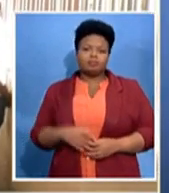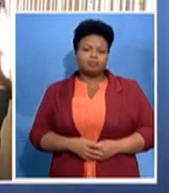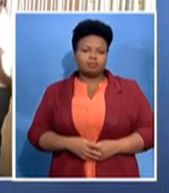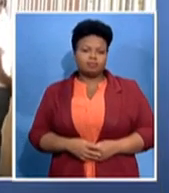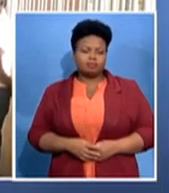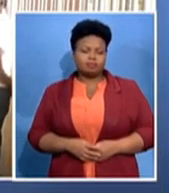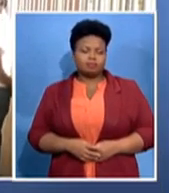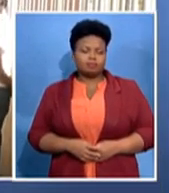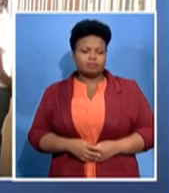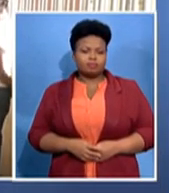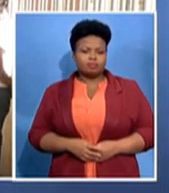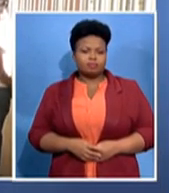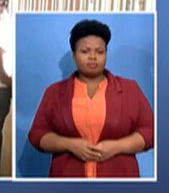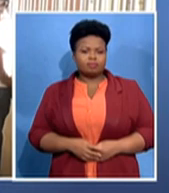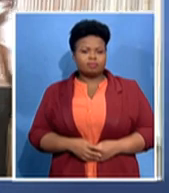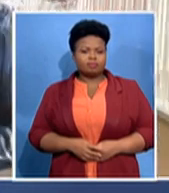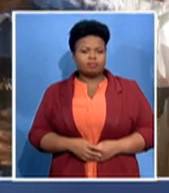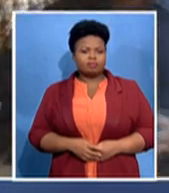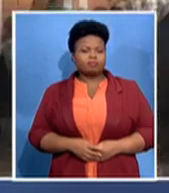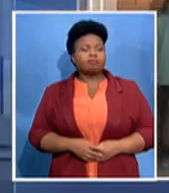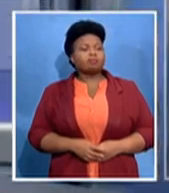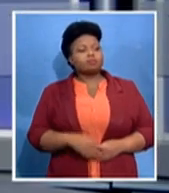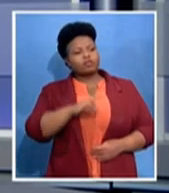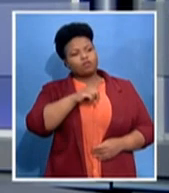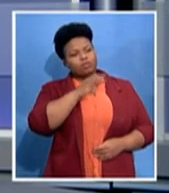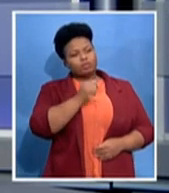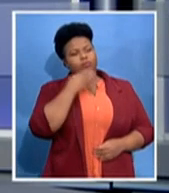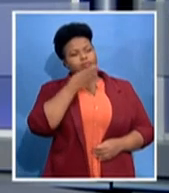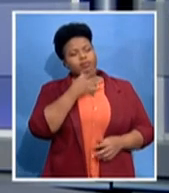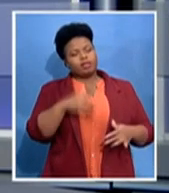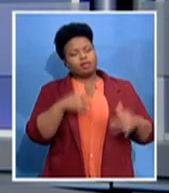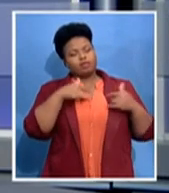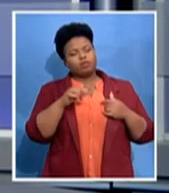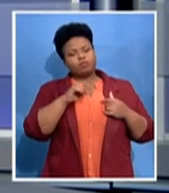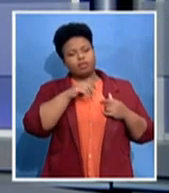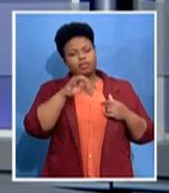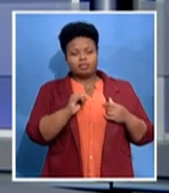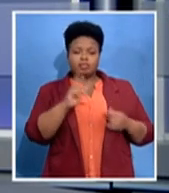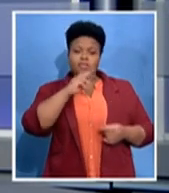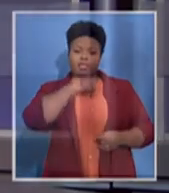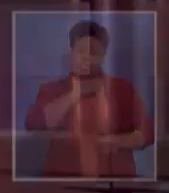right, Vusi Khumalo, live for us in Umlazi in KwaZulu-Natal. Thank you very much indeed, sir, for your reporting.